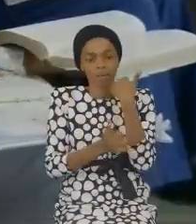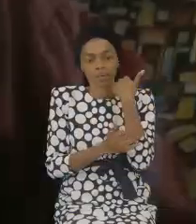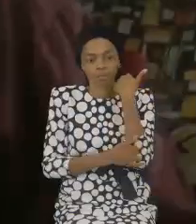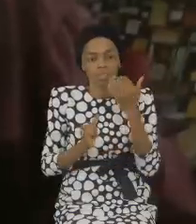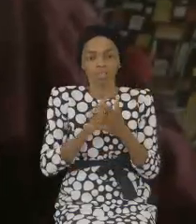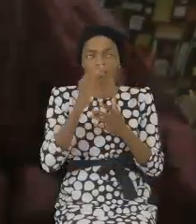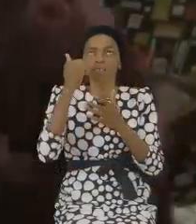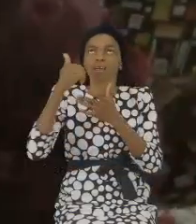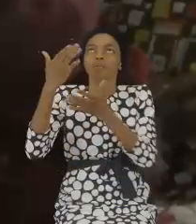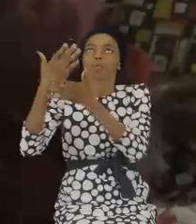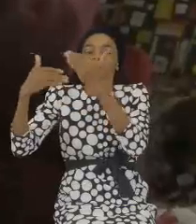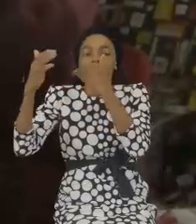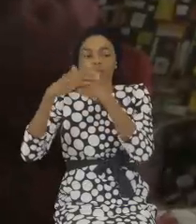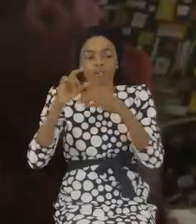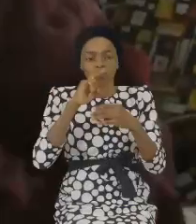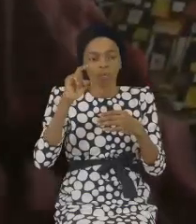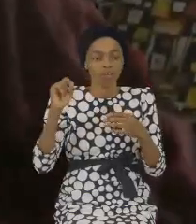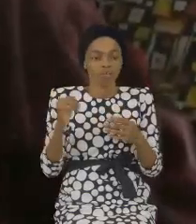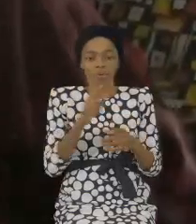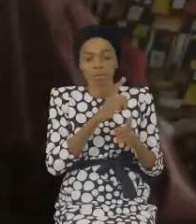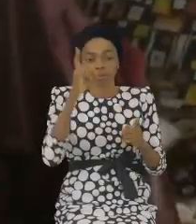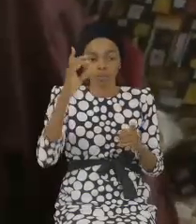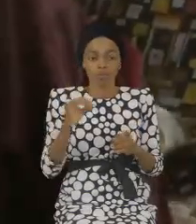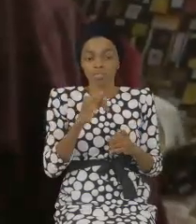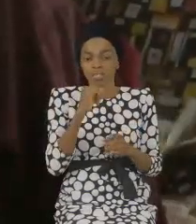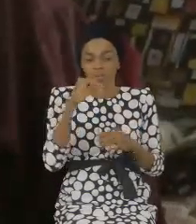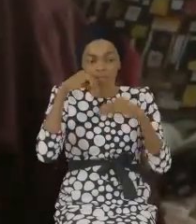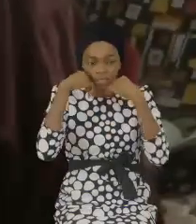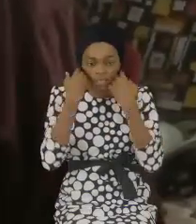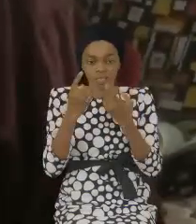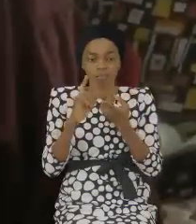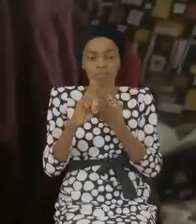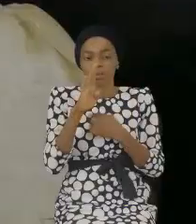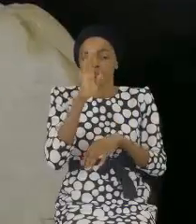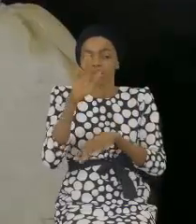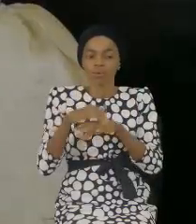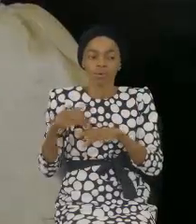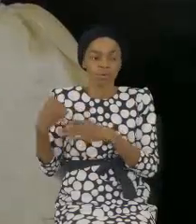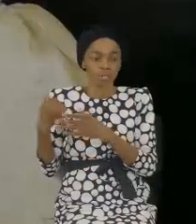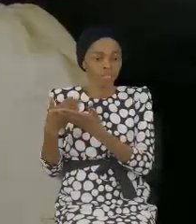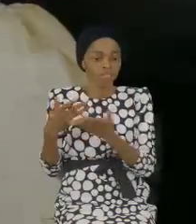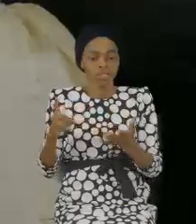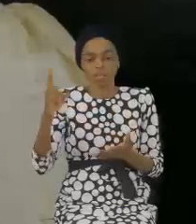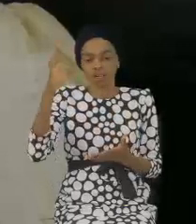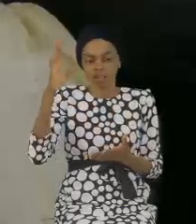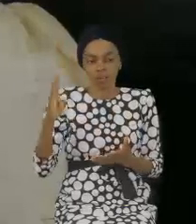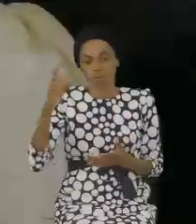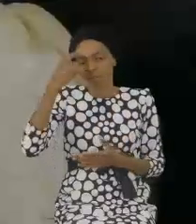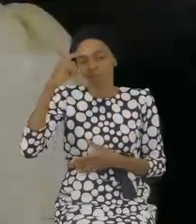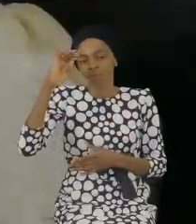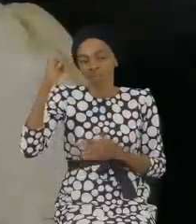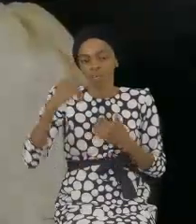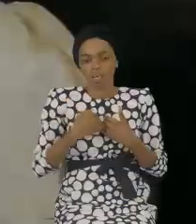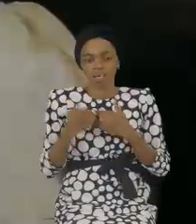heavenly. Wherefore God is not ashamed to be their God, to be called their God, for